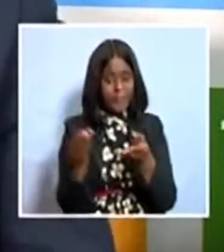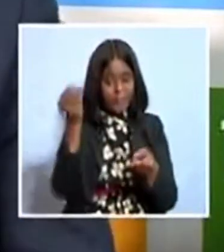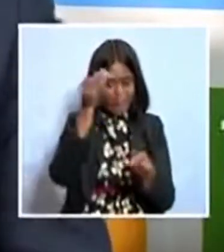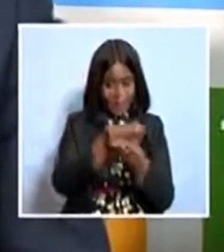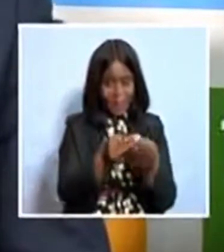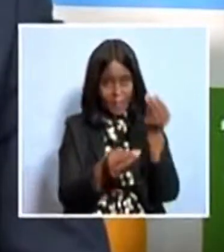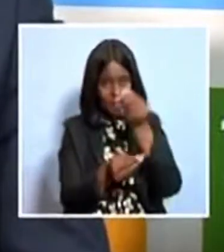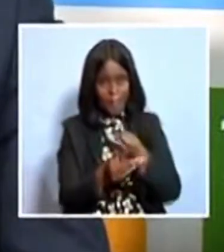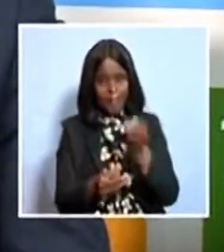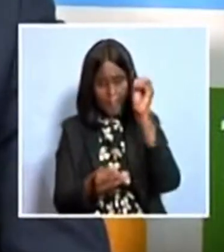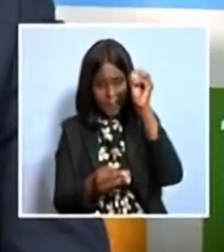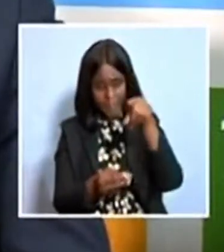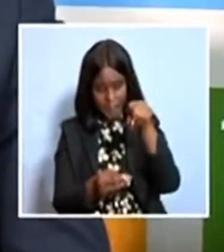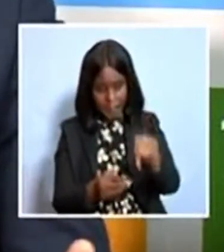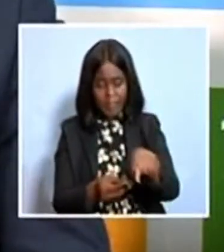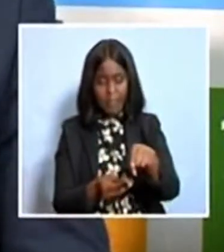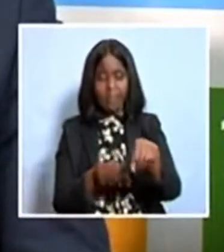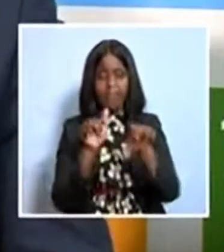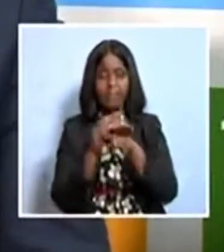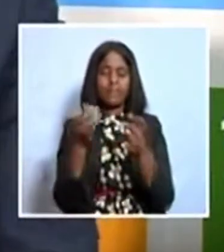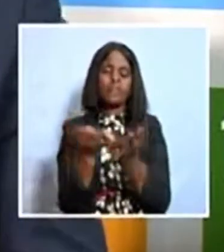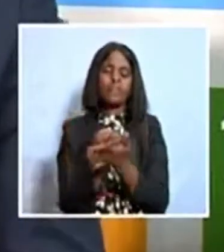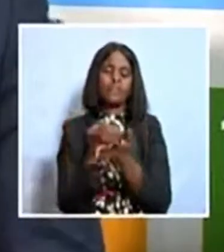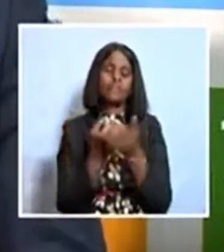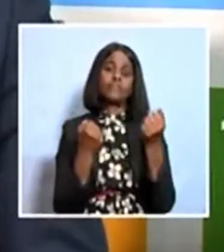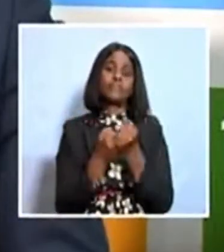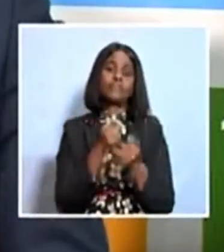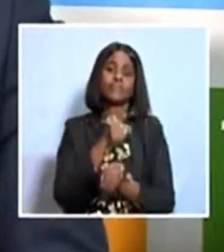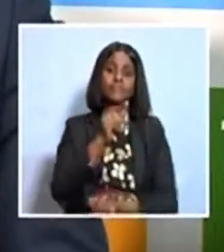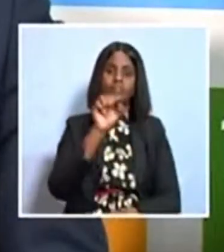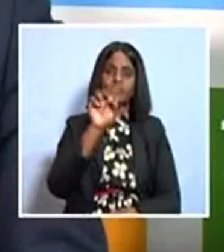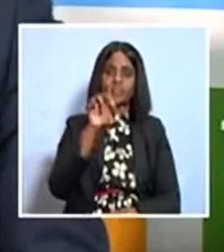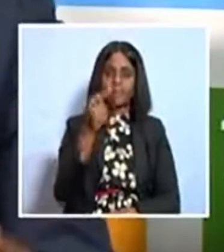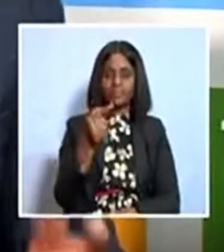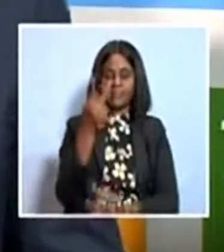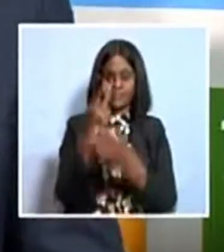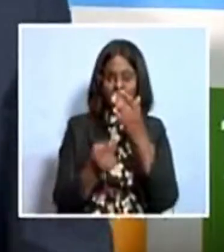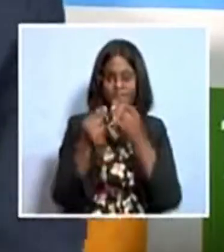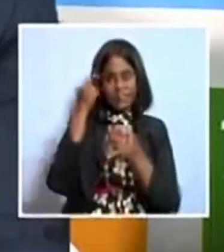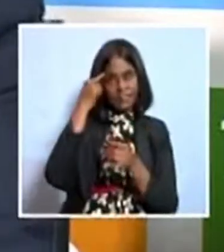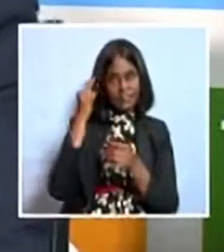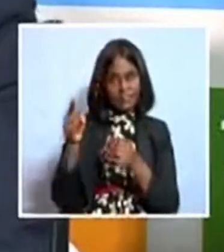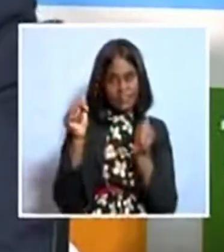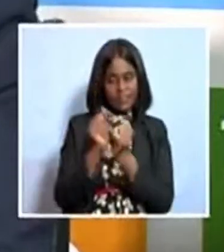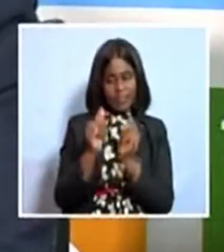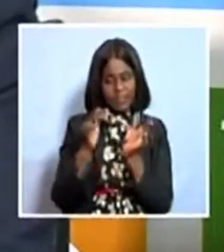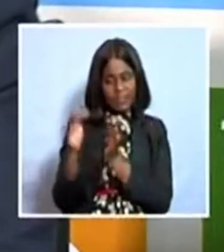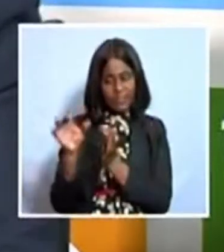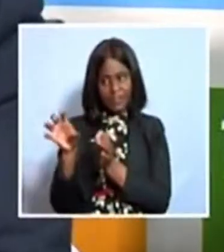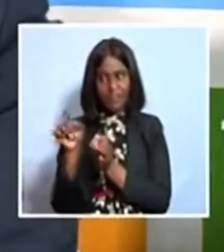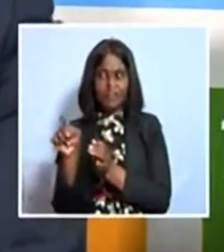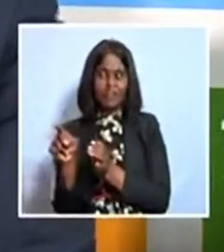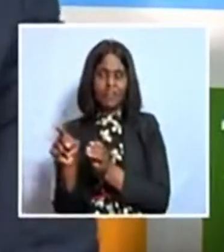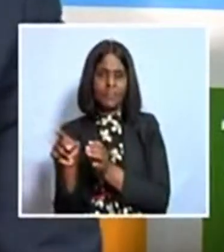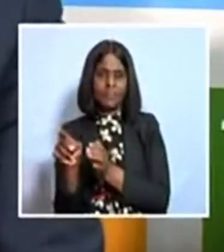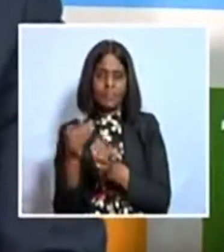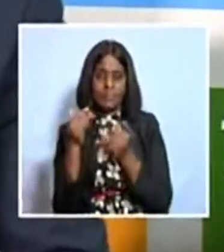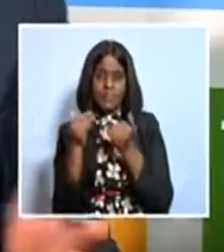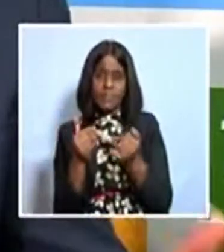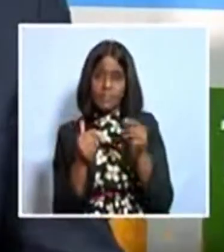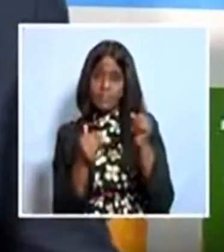in the economy to support SDG 9, okay, both at the government and cooperating sector as well. So it